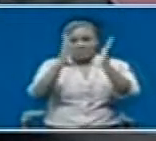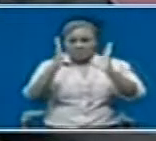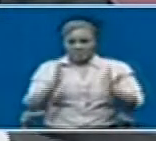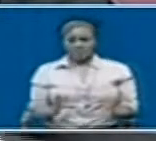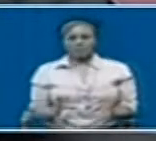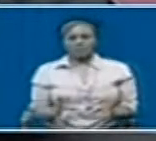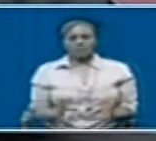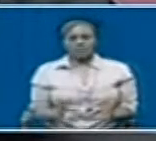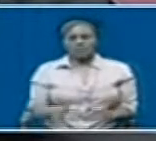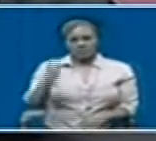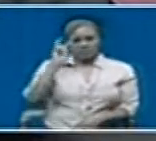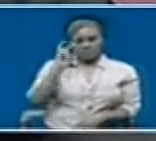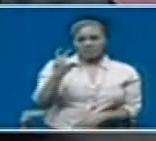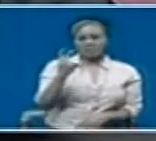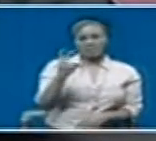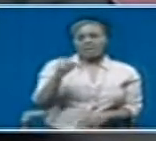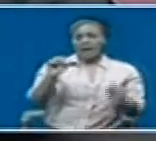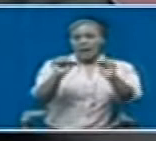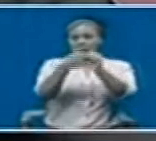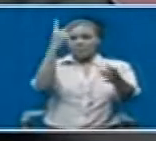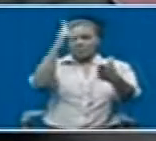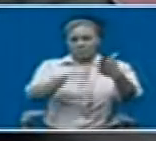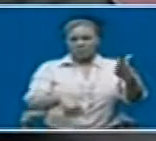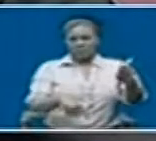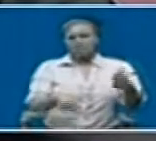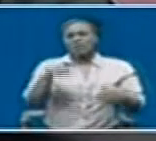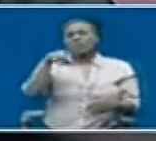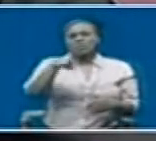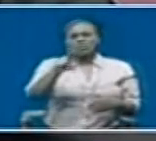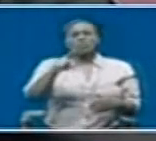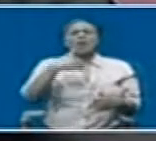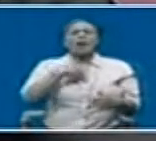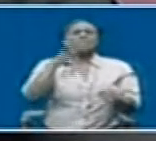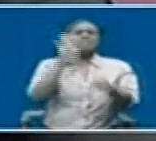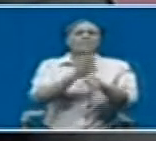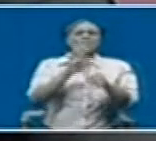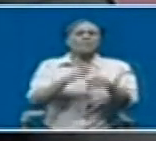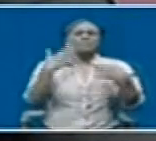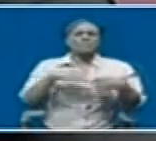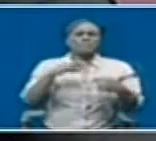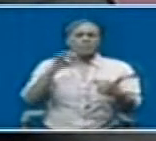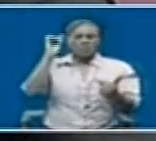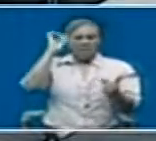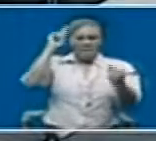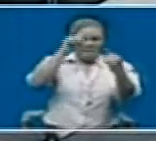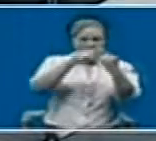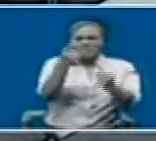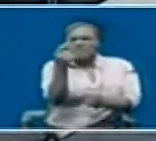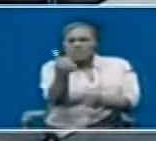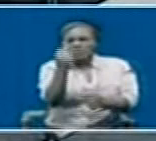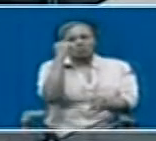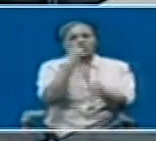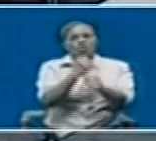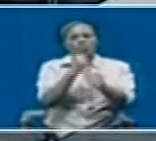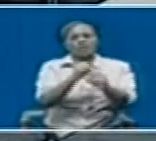you know, is looking at, then what happens is you have a lot of people targeting very few jobs. And at the end of the day, that is where you